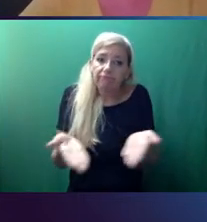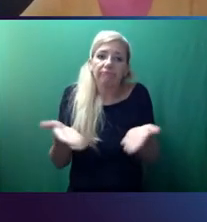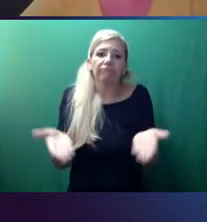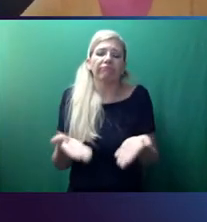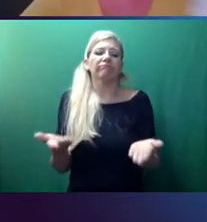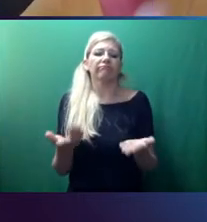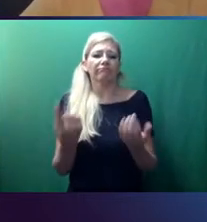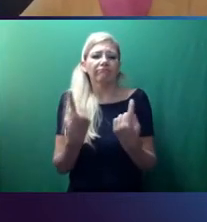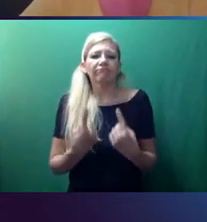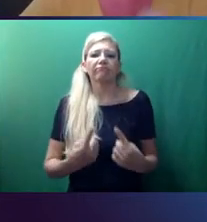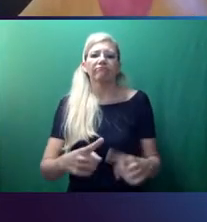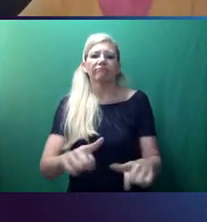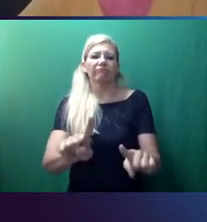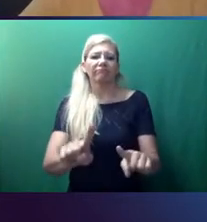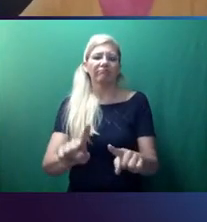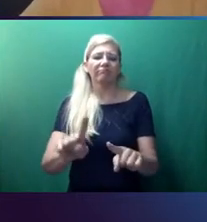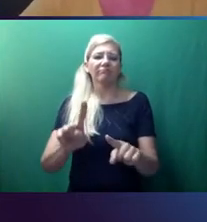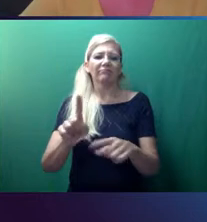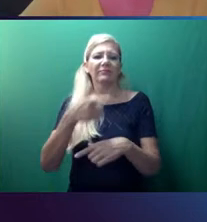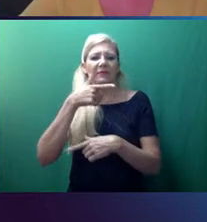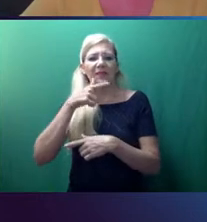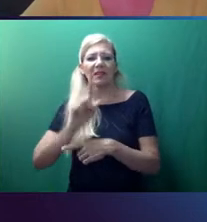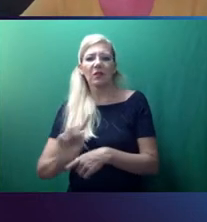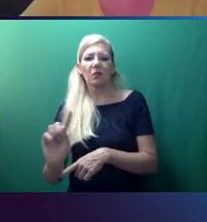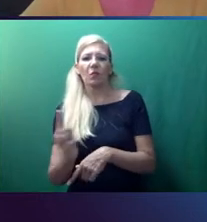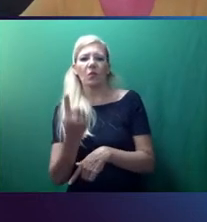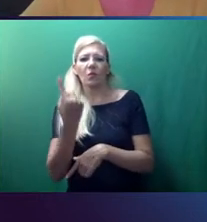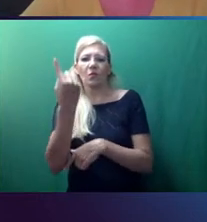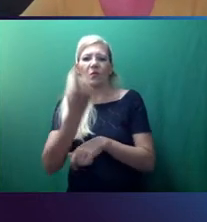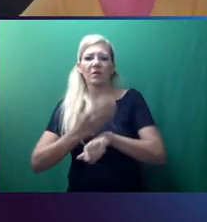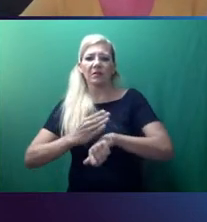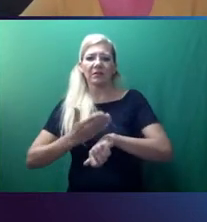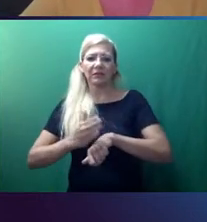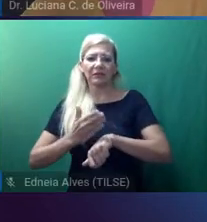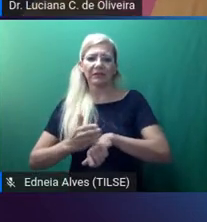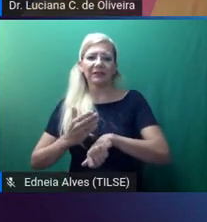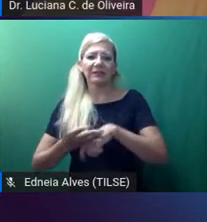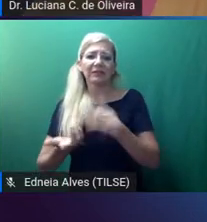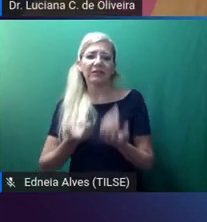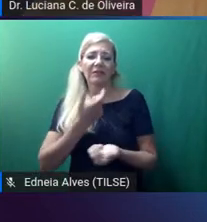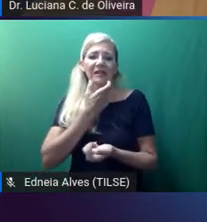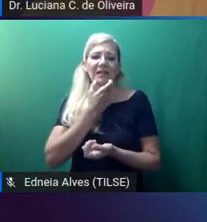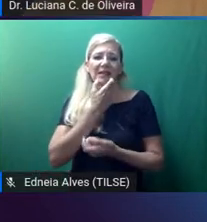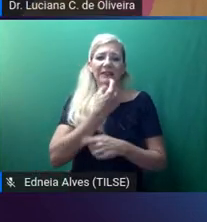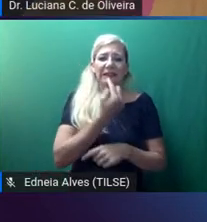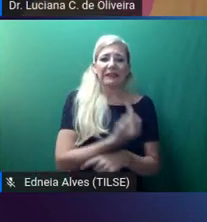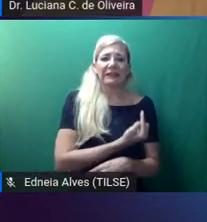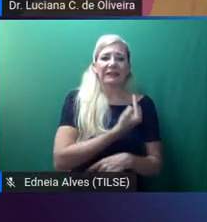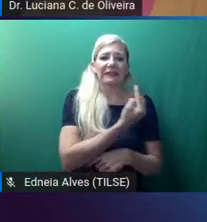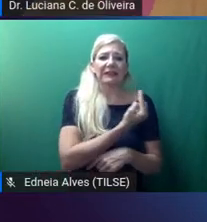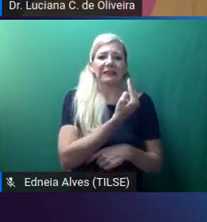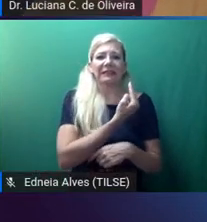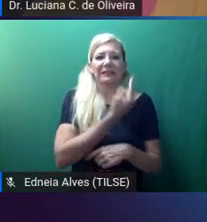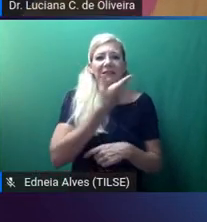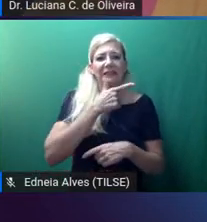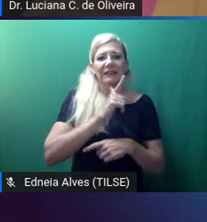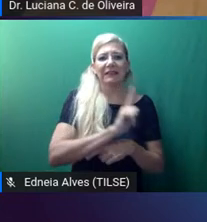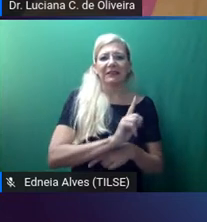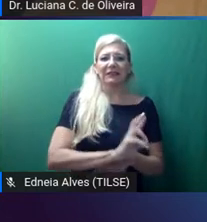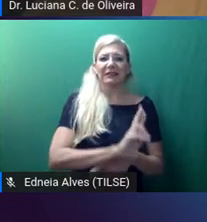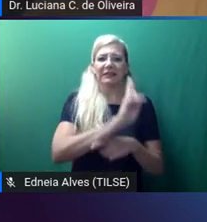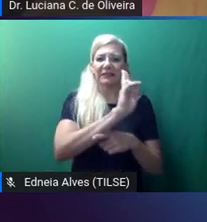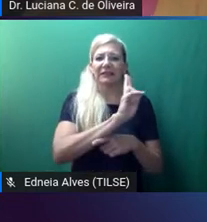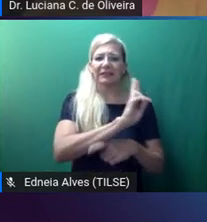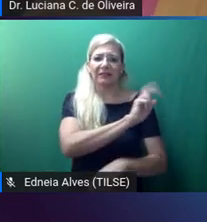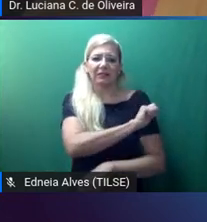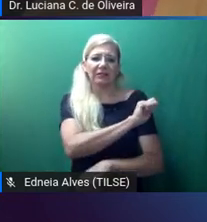the isolation of English from other languages represented in students' linguistic repertoire. We